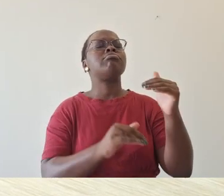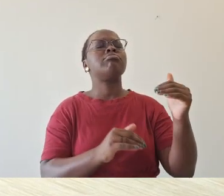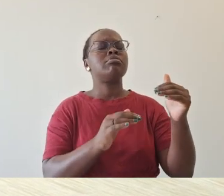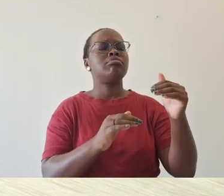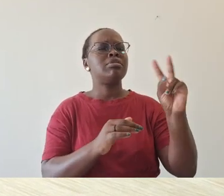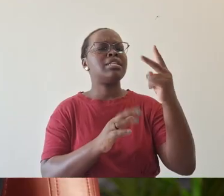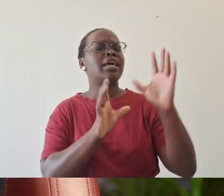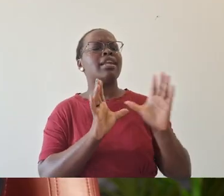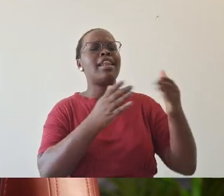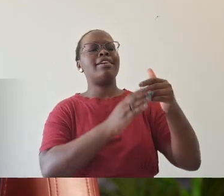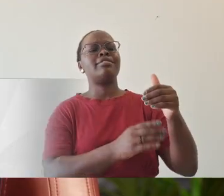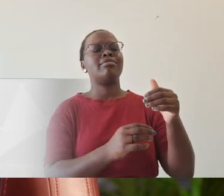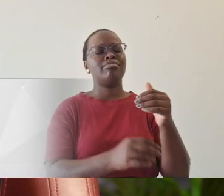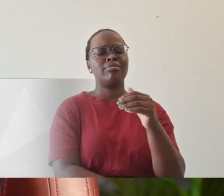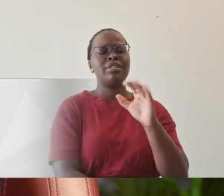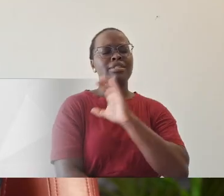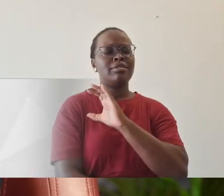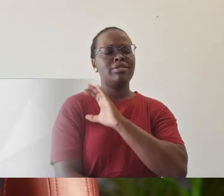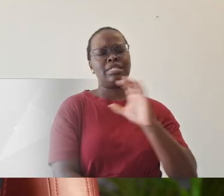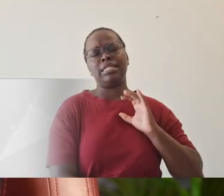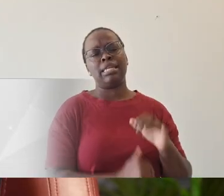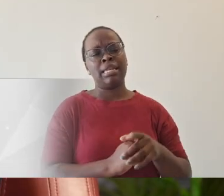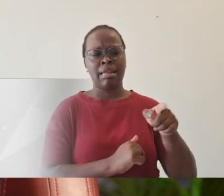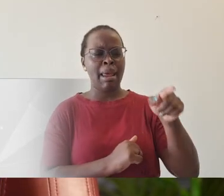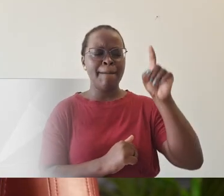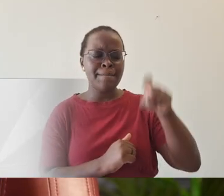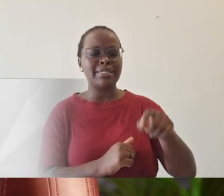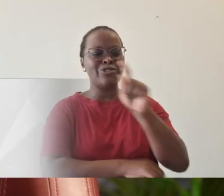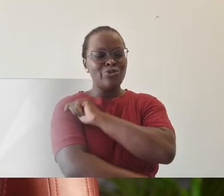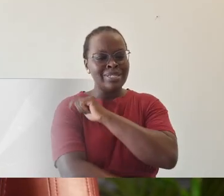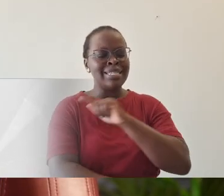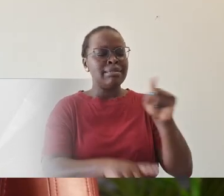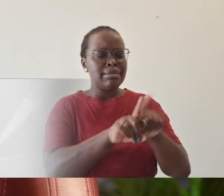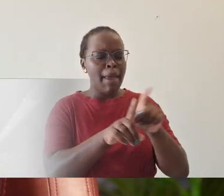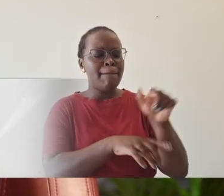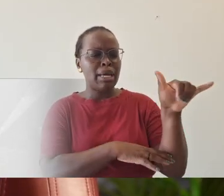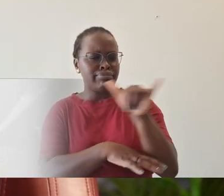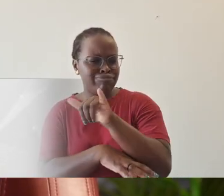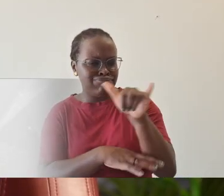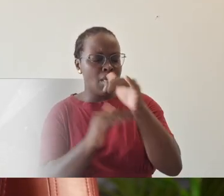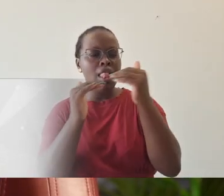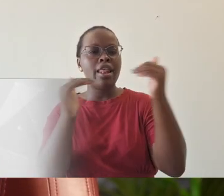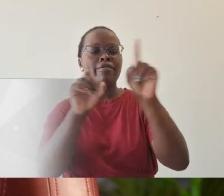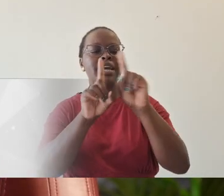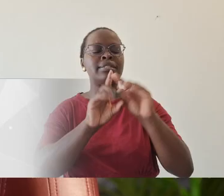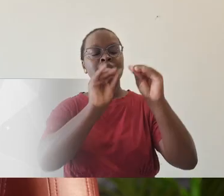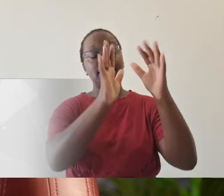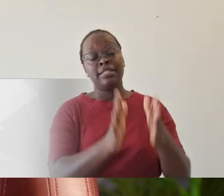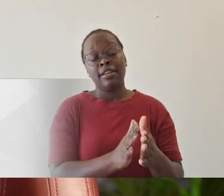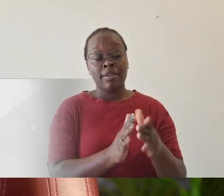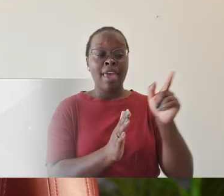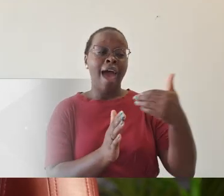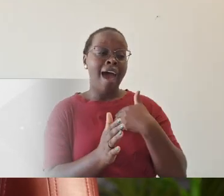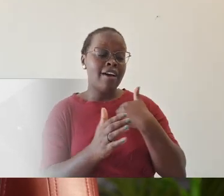triangle, we have the teacher, the parents, and the learner. So they need to be treated as such. And even with the different challenges